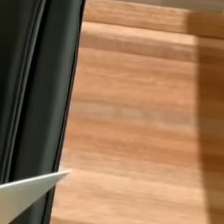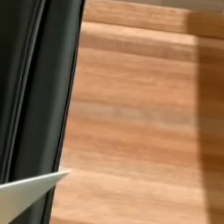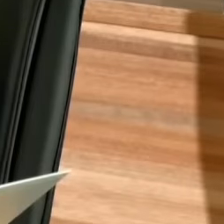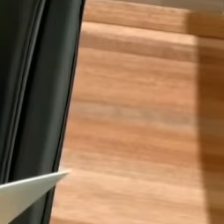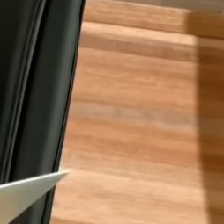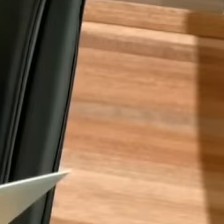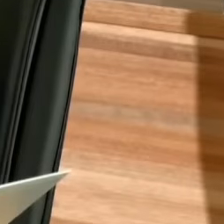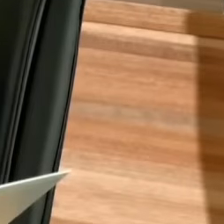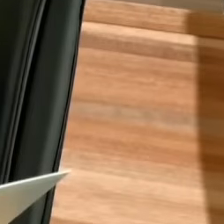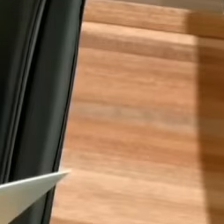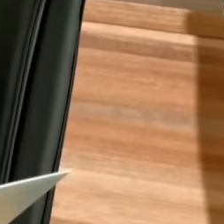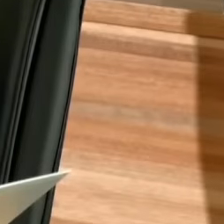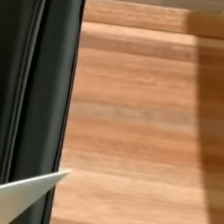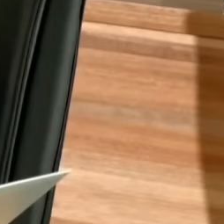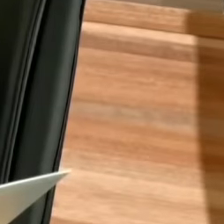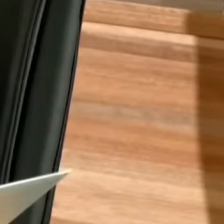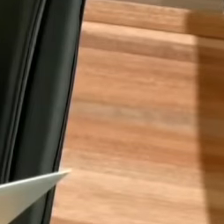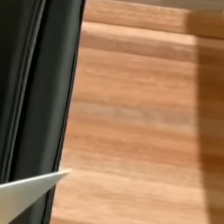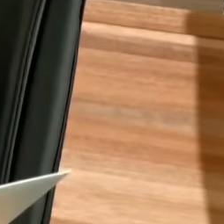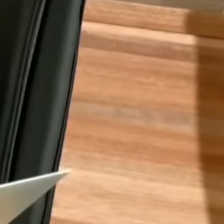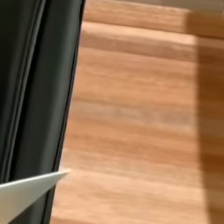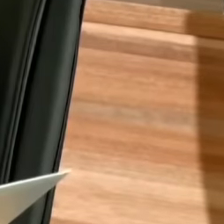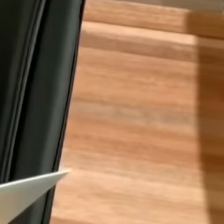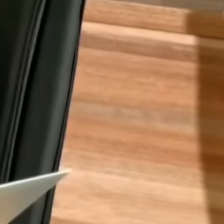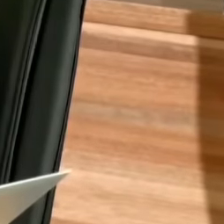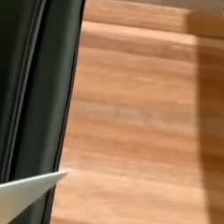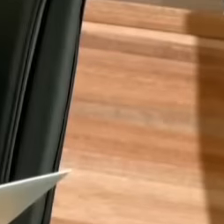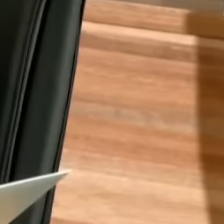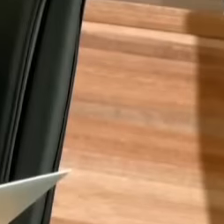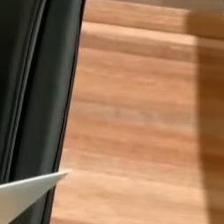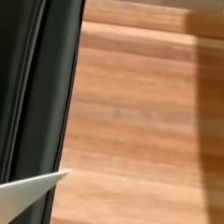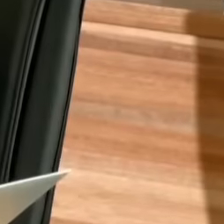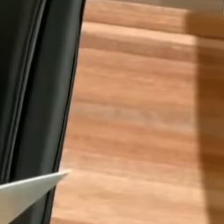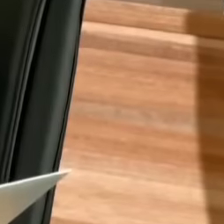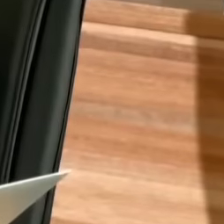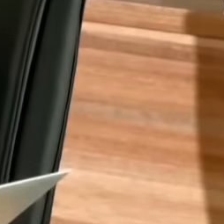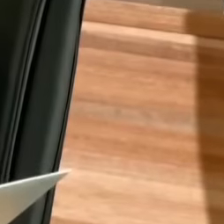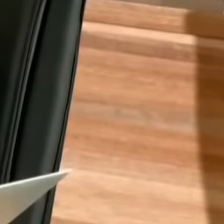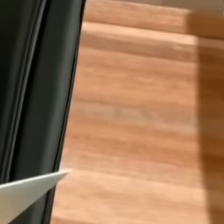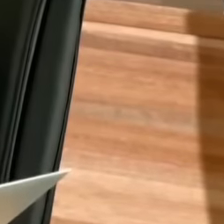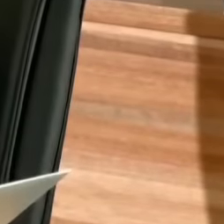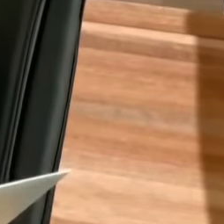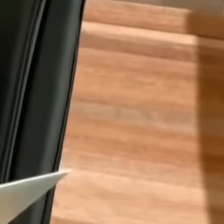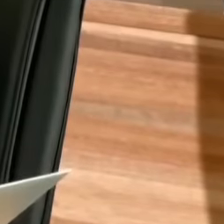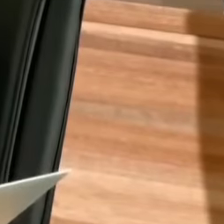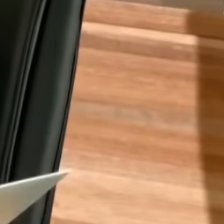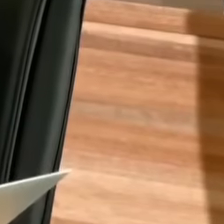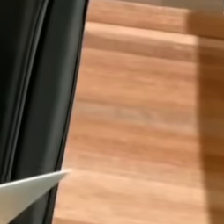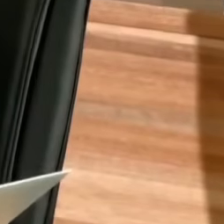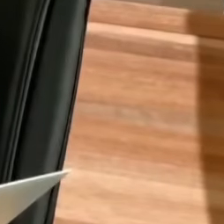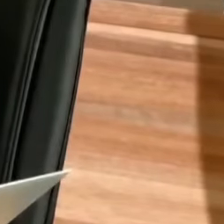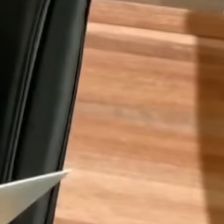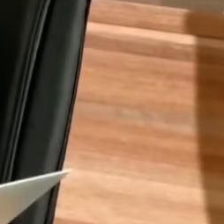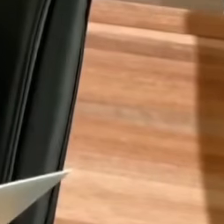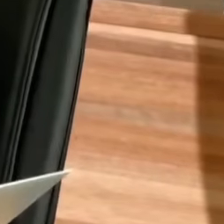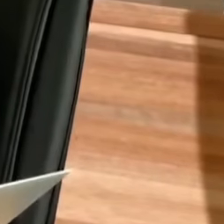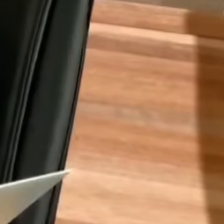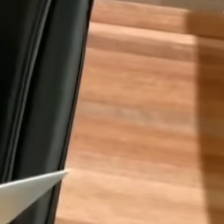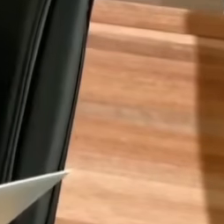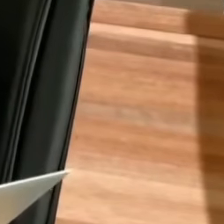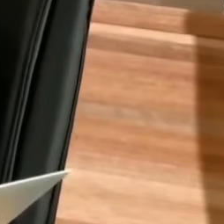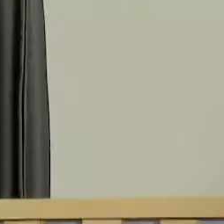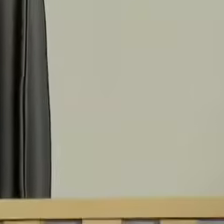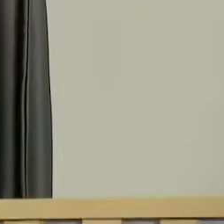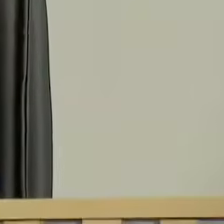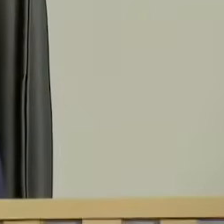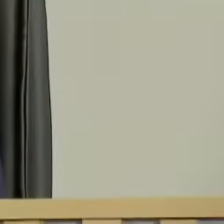call-up instruction, which is SFM2. If I can just ask you to then go